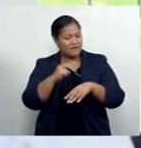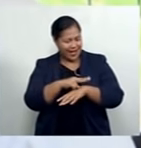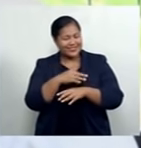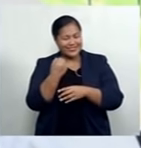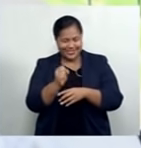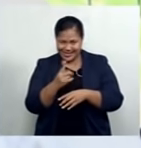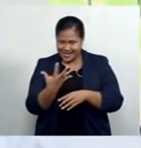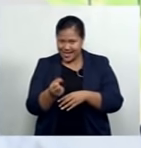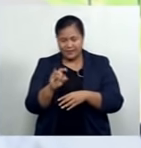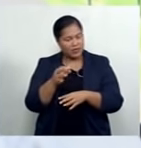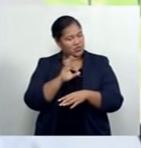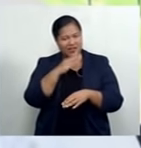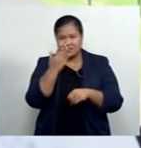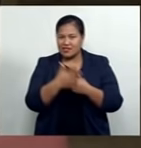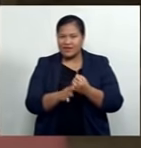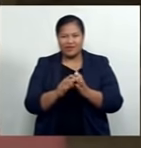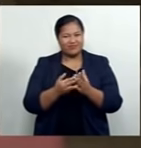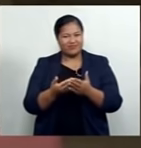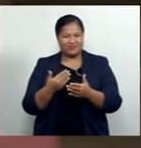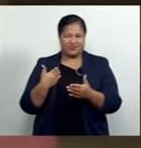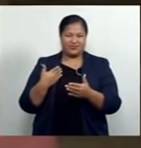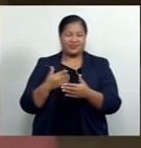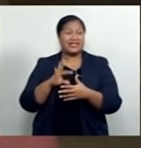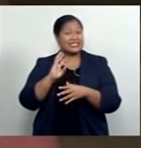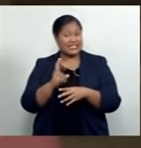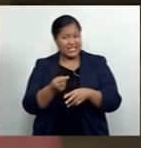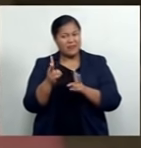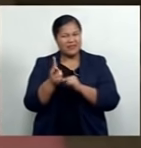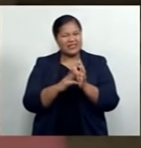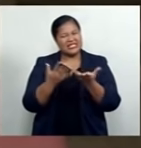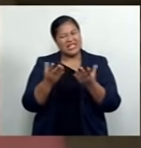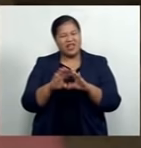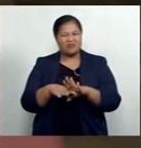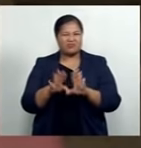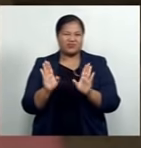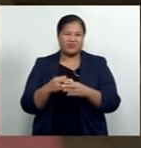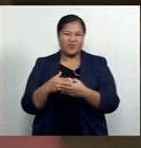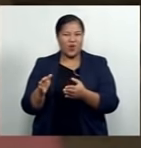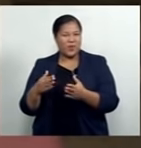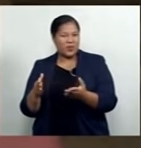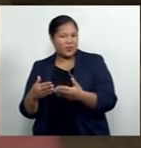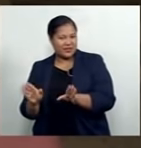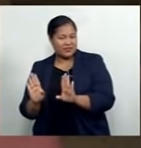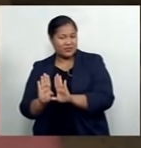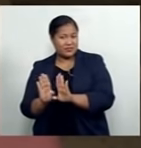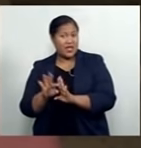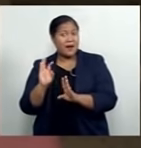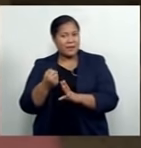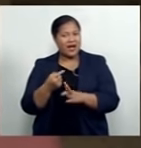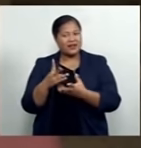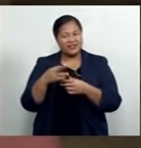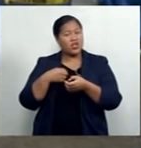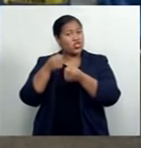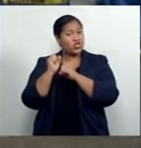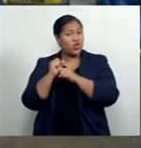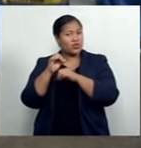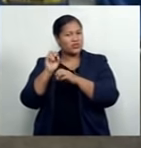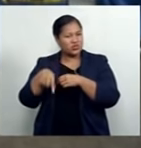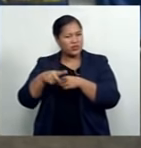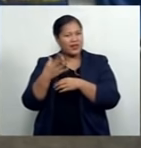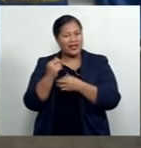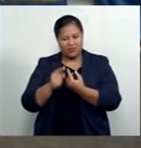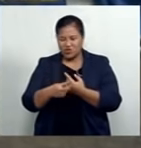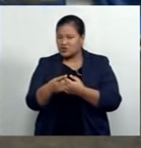back down. Even though some communities have relaxed certain restrictions, the village elders here in Lesuva have agreed to maintain the current